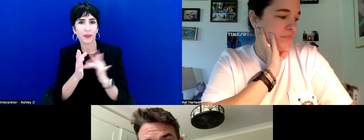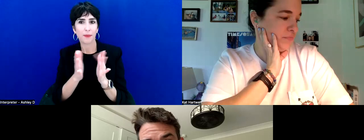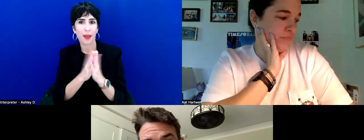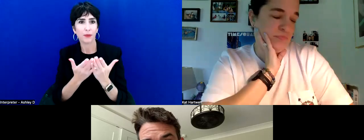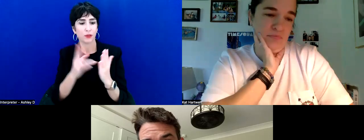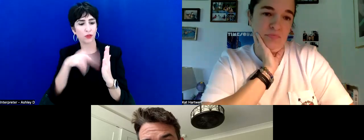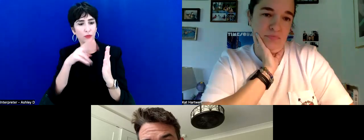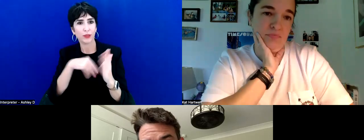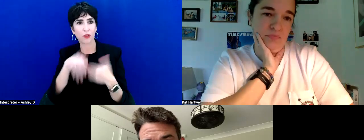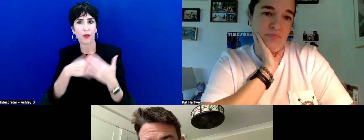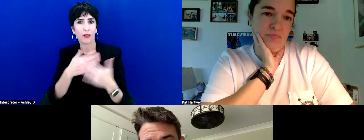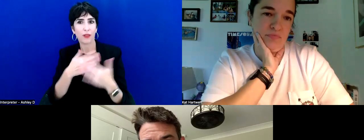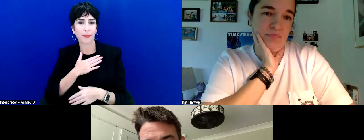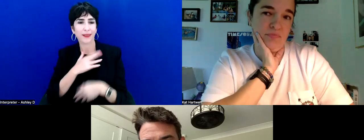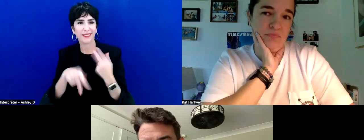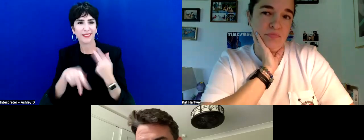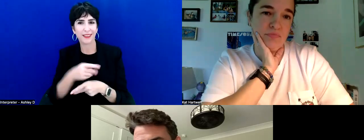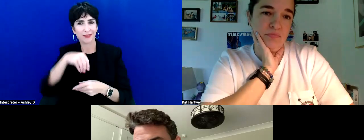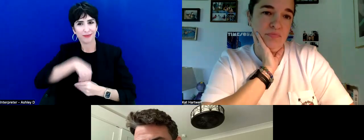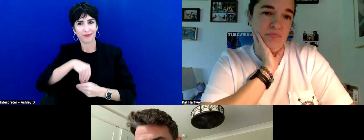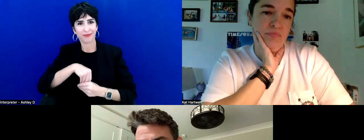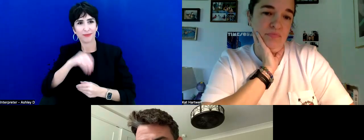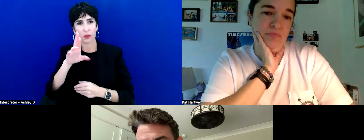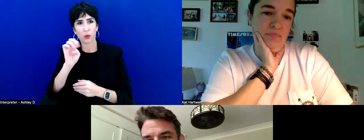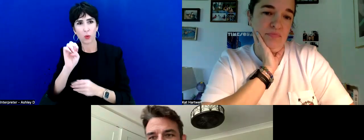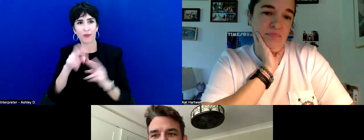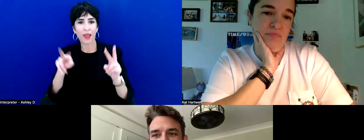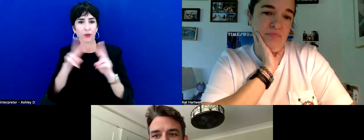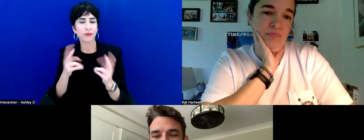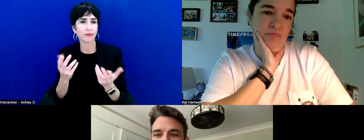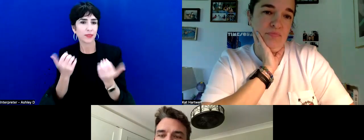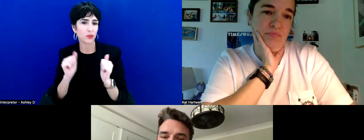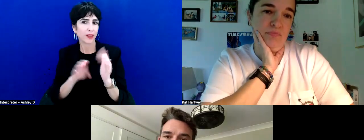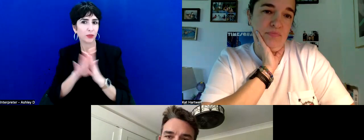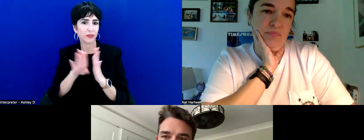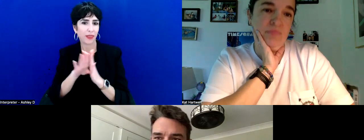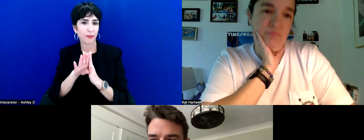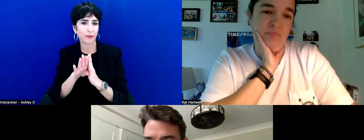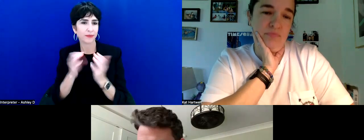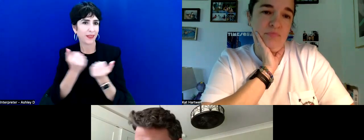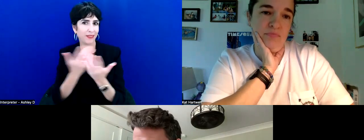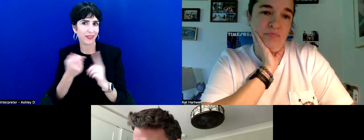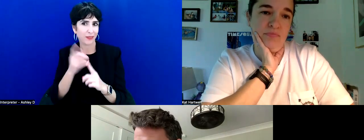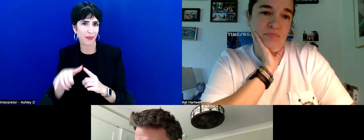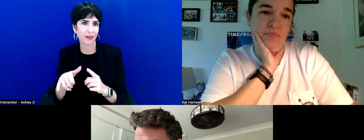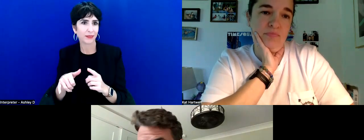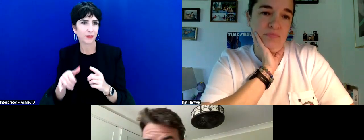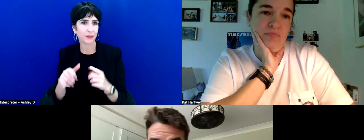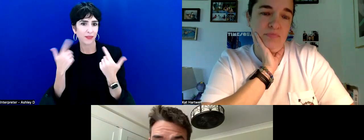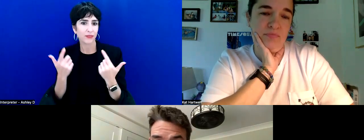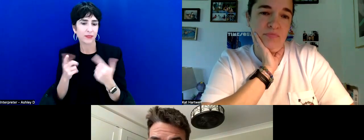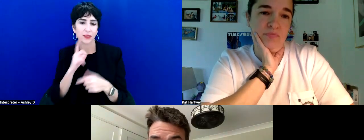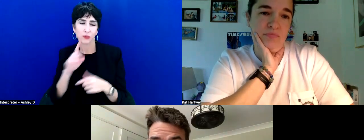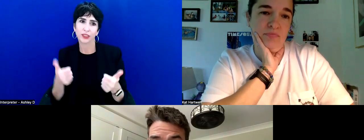pretty much all of my kind of core values, and that's what I try to develop everything from anyway. That's a